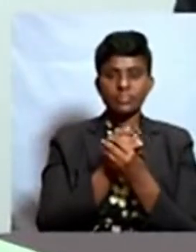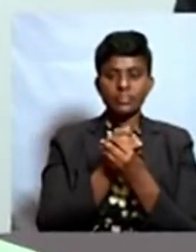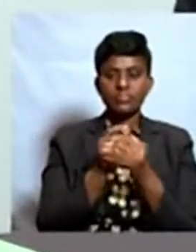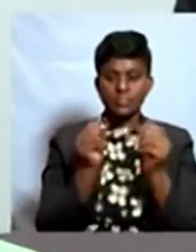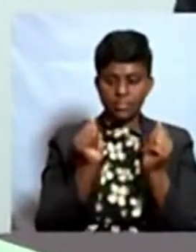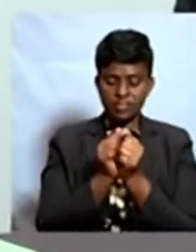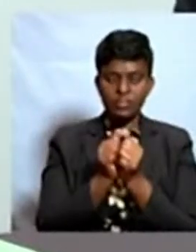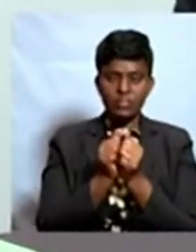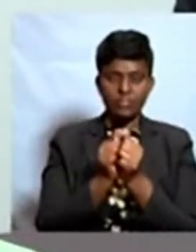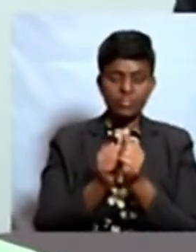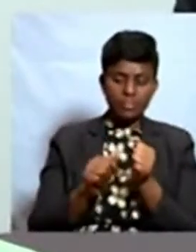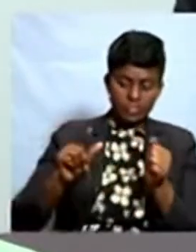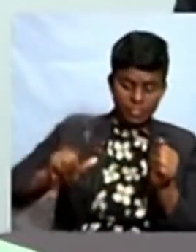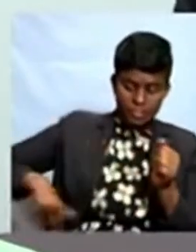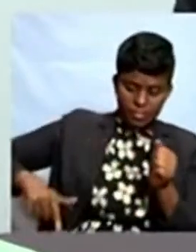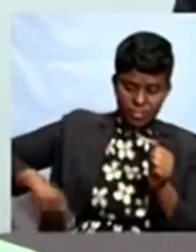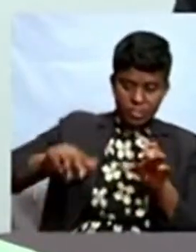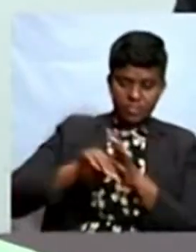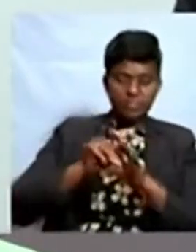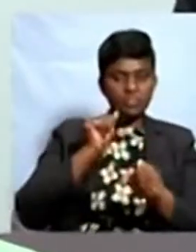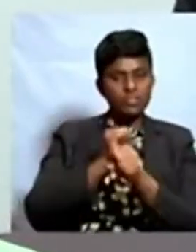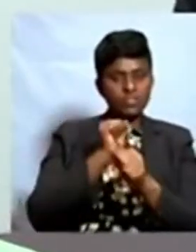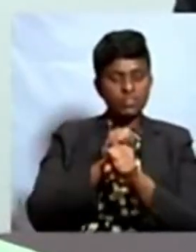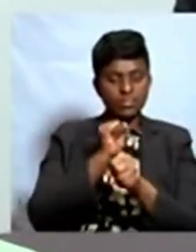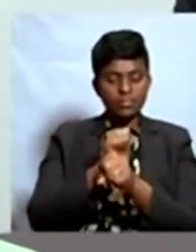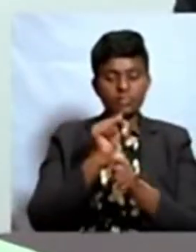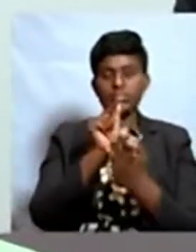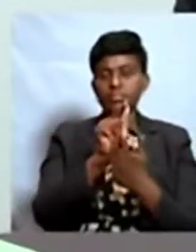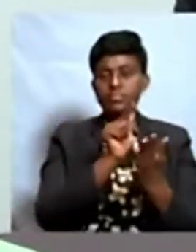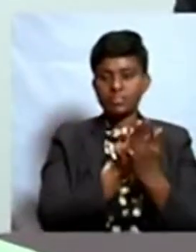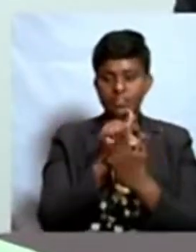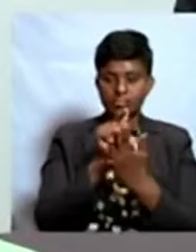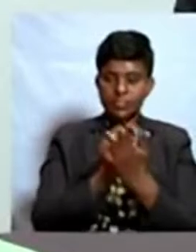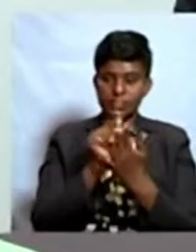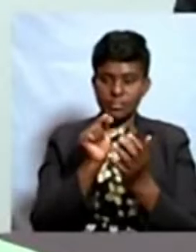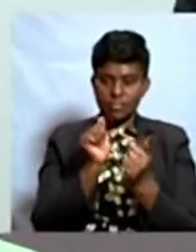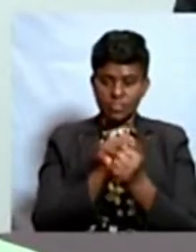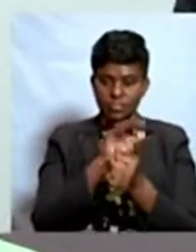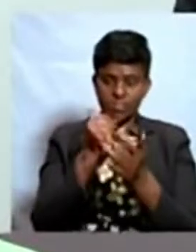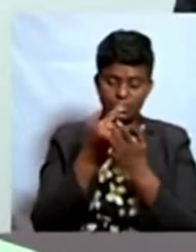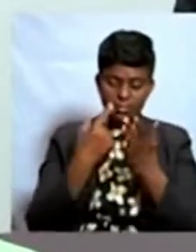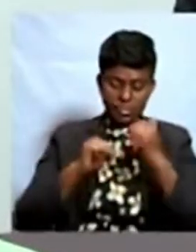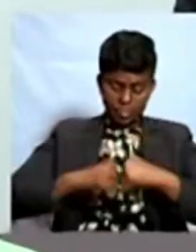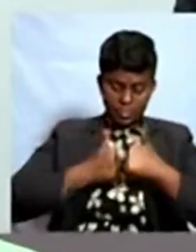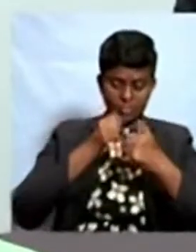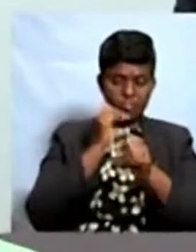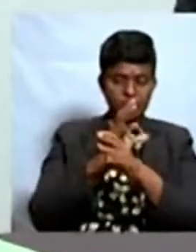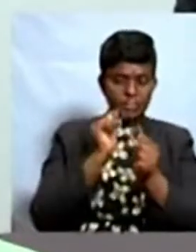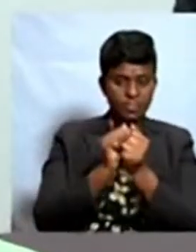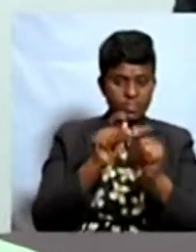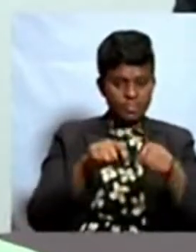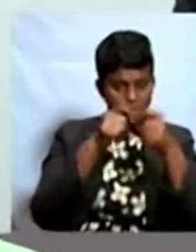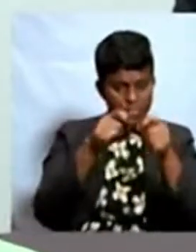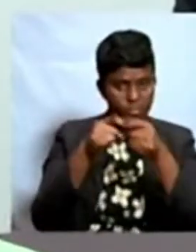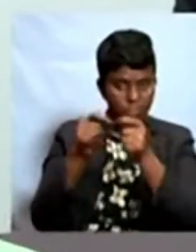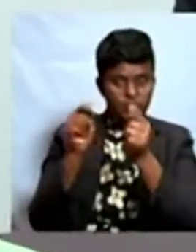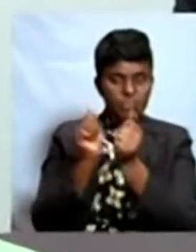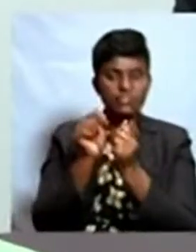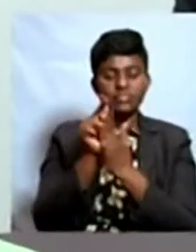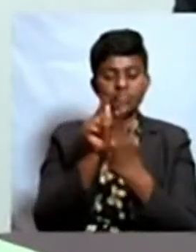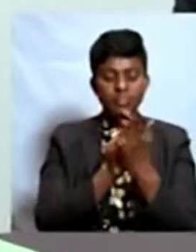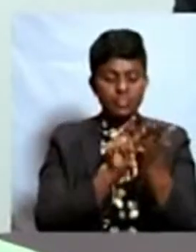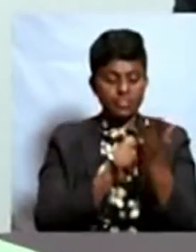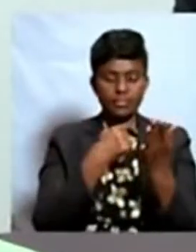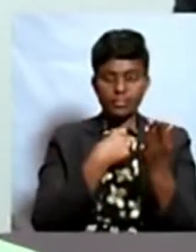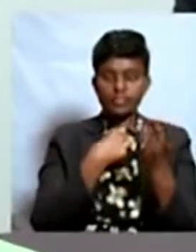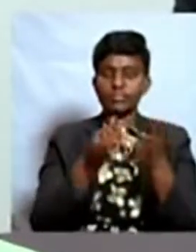With regard to delays in operationalization of the law and whether we are ready with the issuance of the Commencement Act,